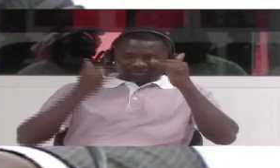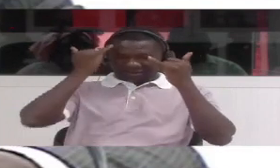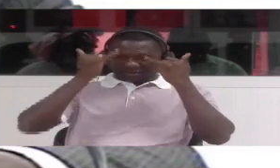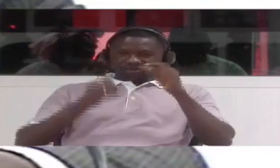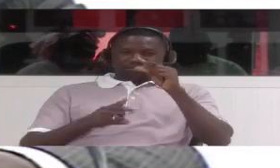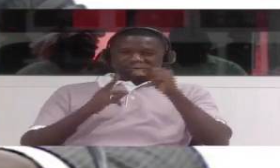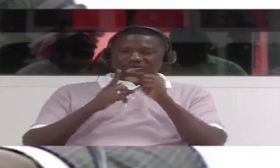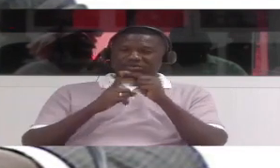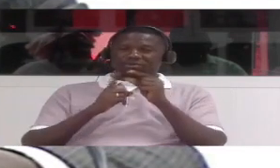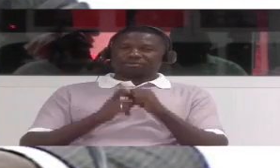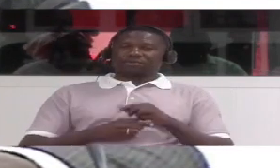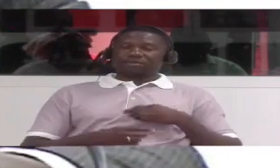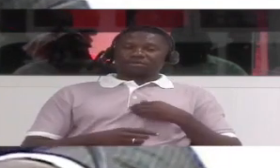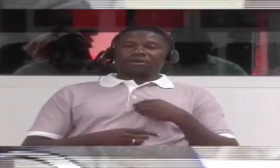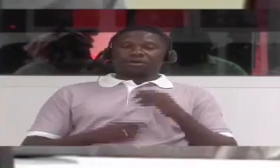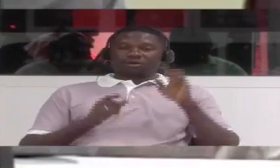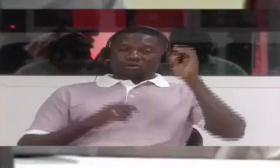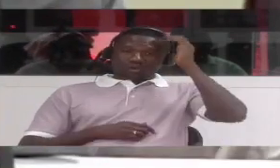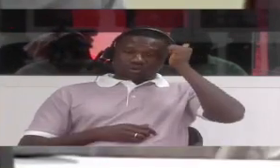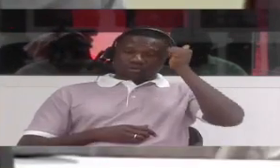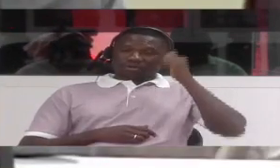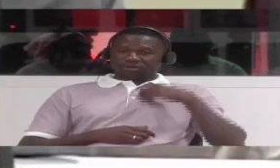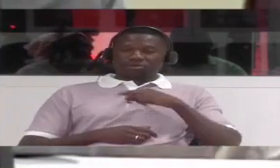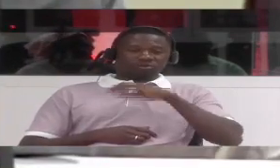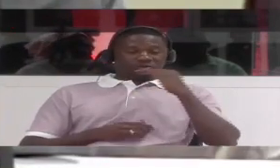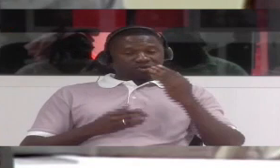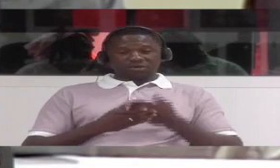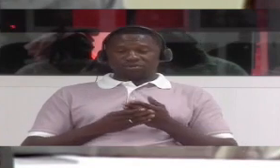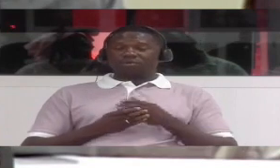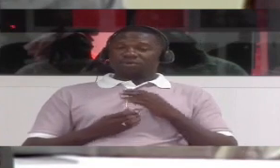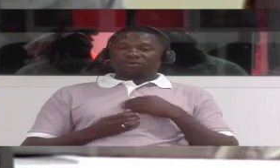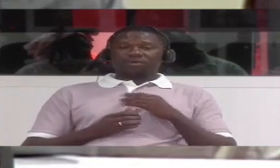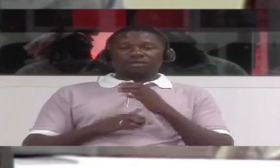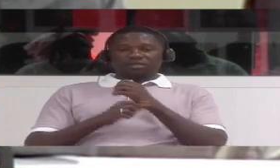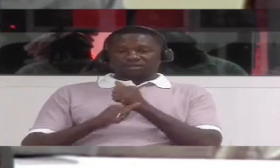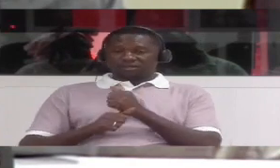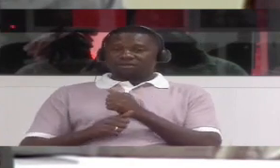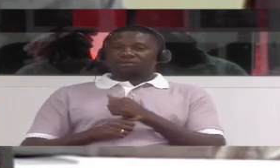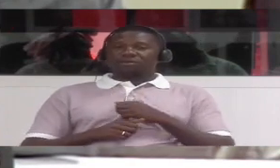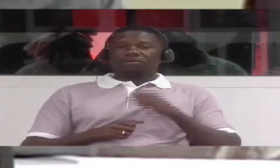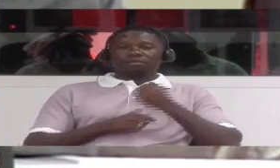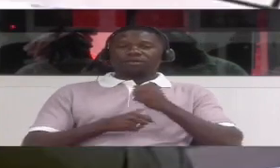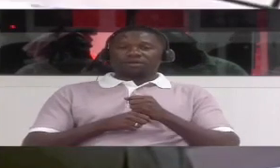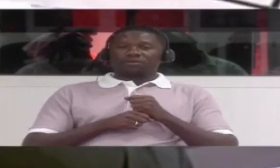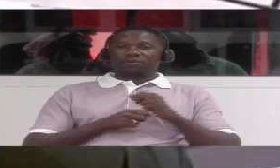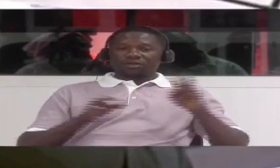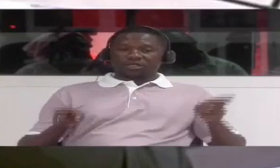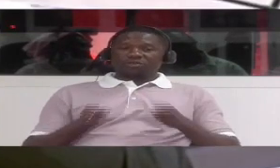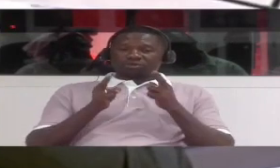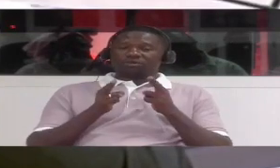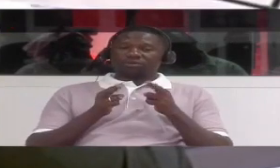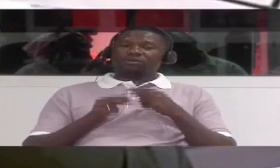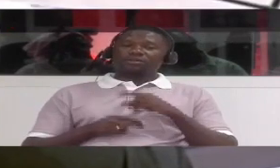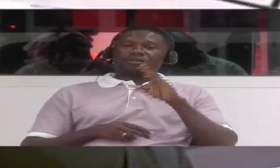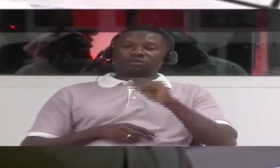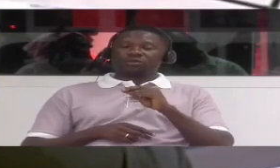hope I have no doubt it would assist us in making our recommendations and doing